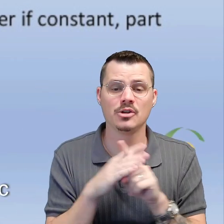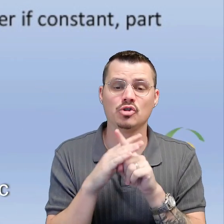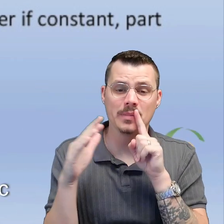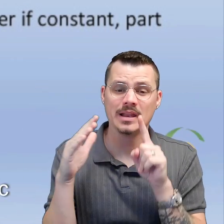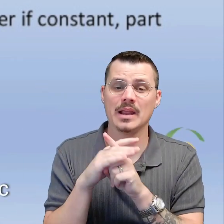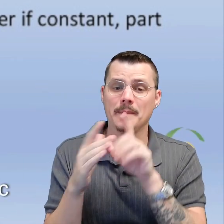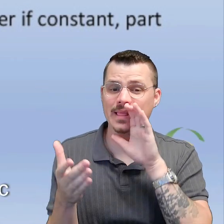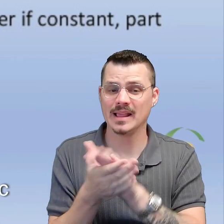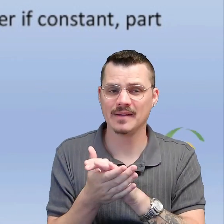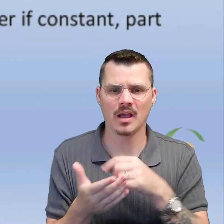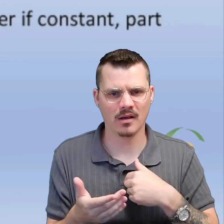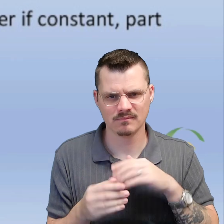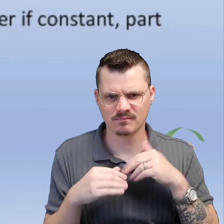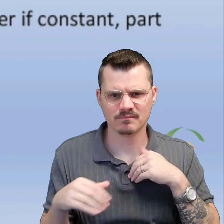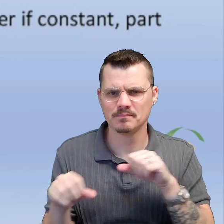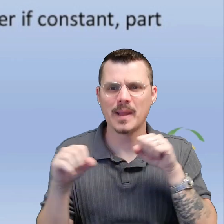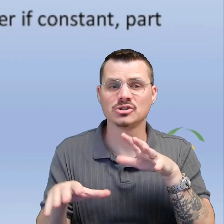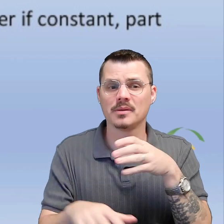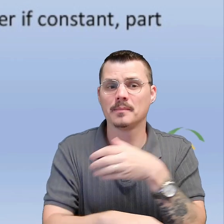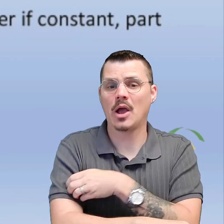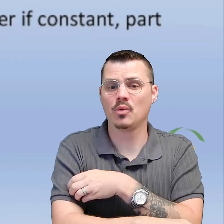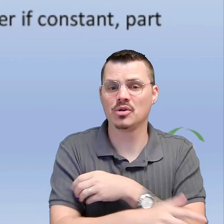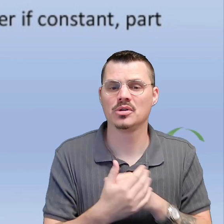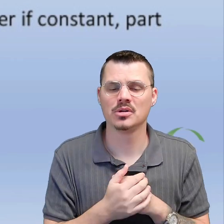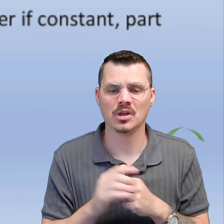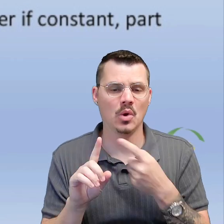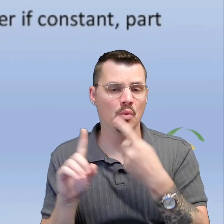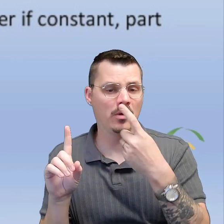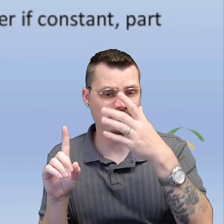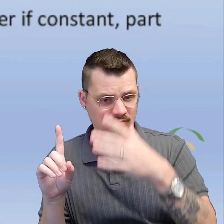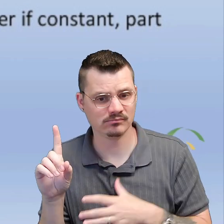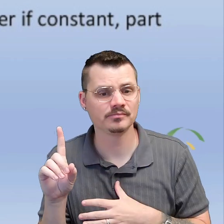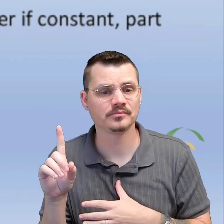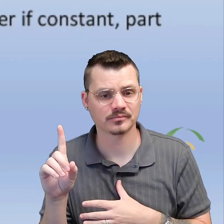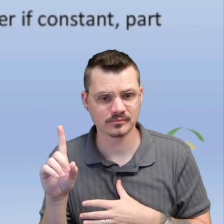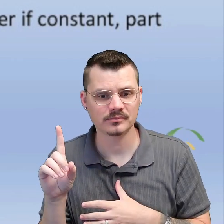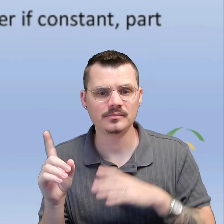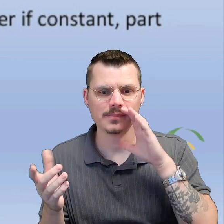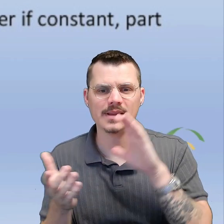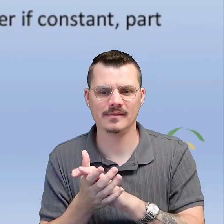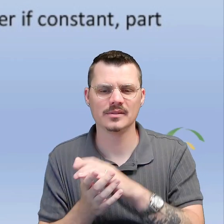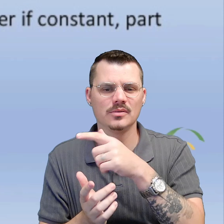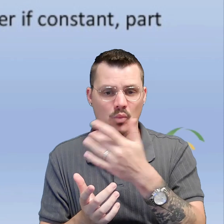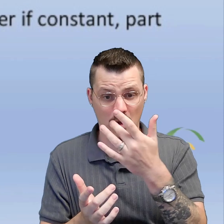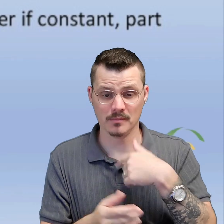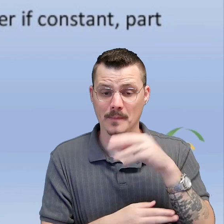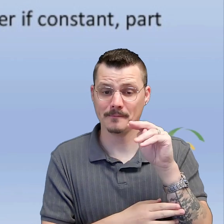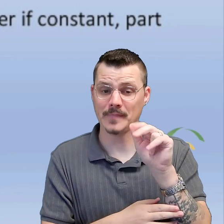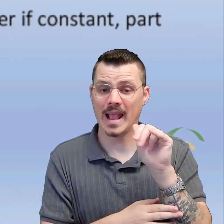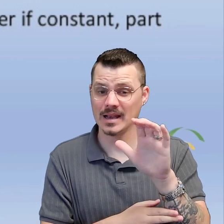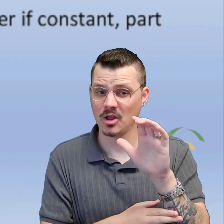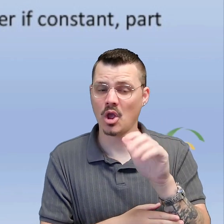Intermittent belief in extreme magic powers. One fella, he believed when he was